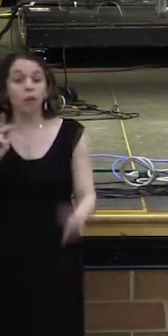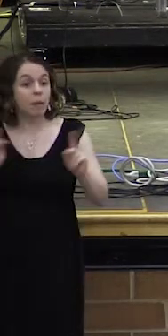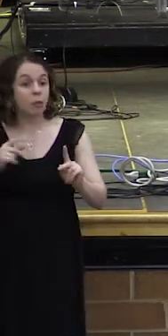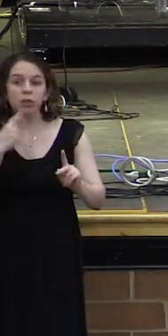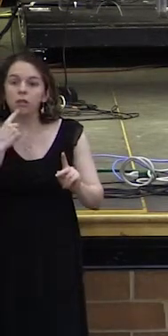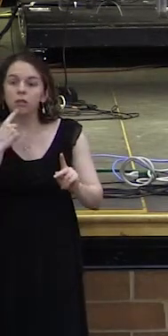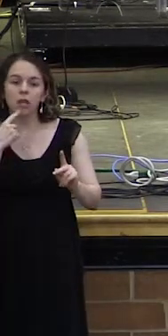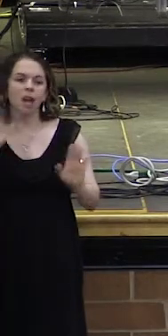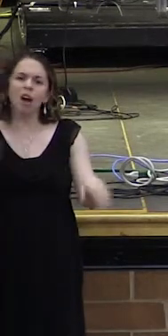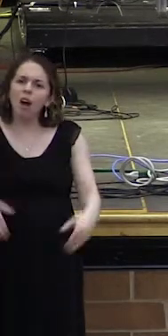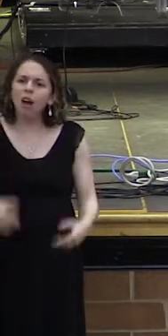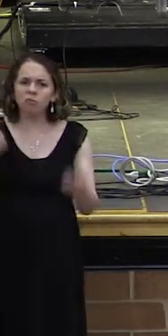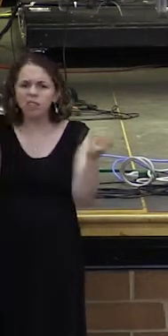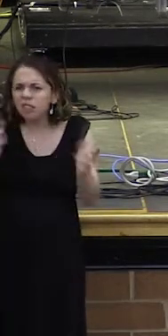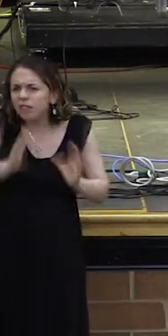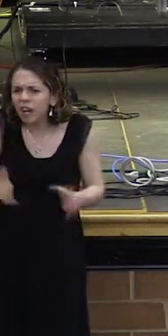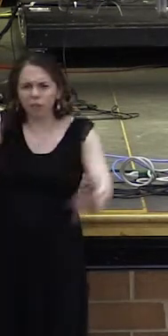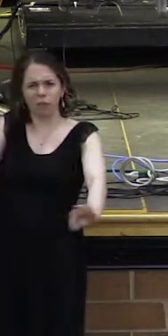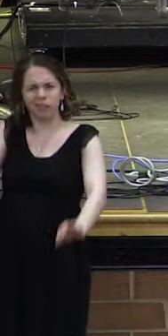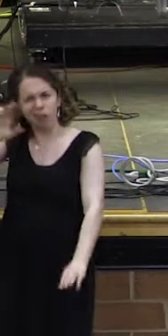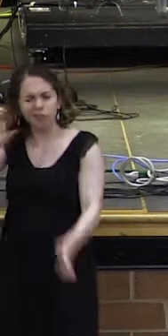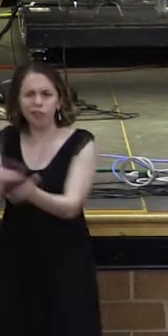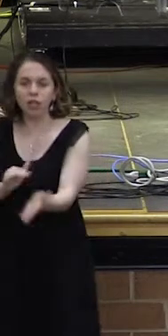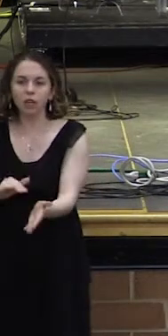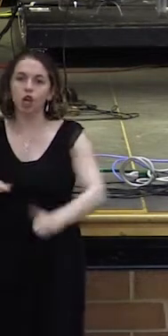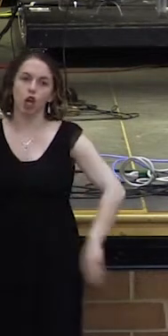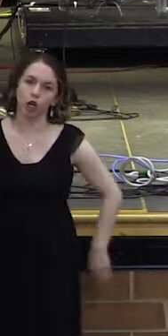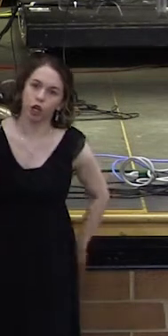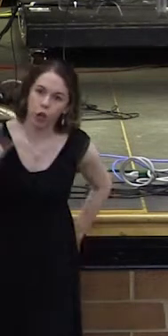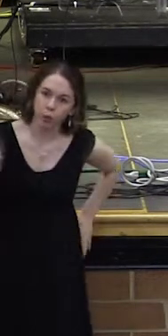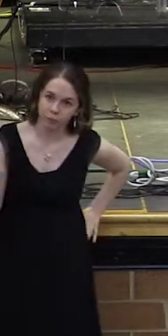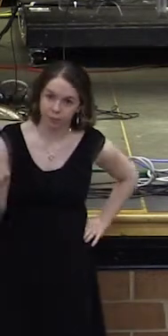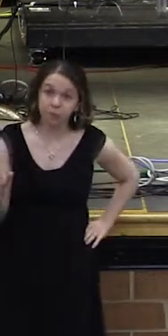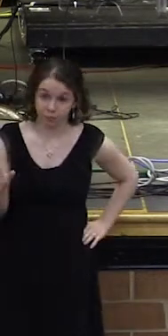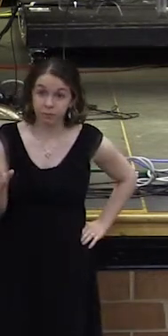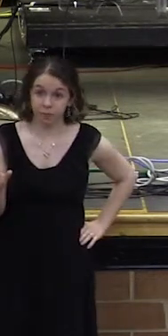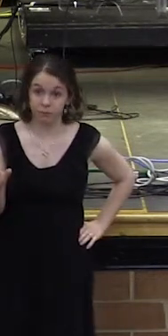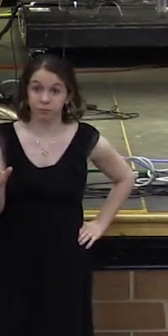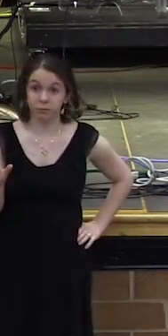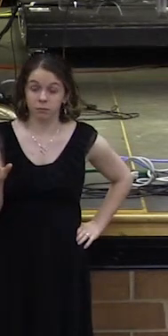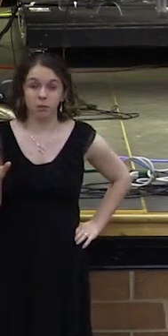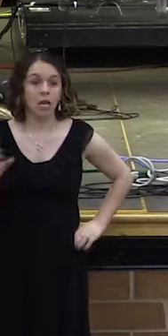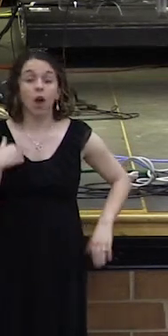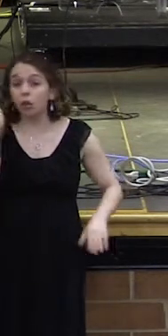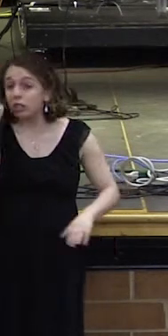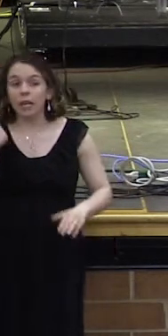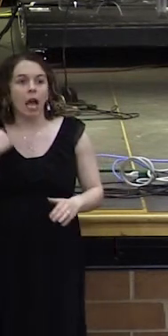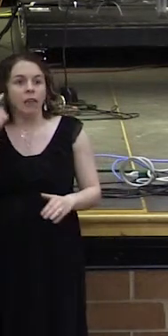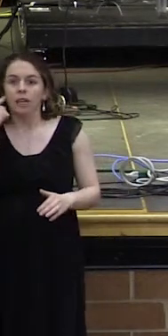years now our church is 26 years I would say there was probably three or four five at the most that we'd have to ask people to